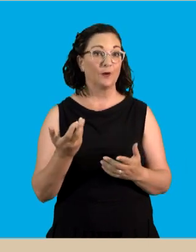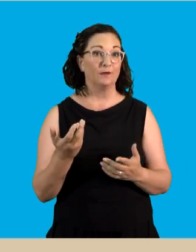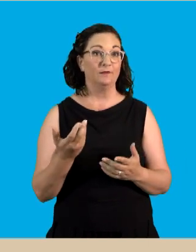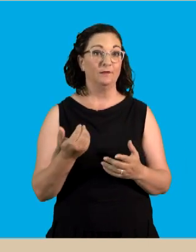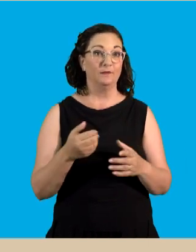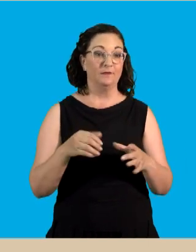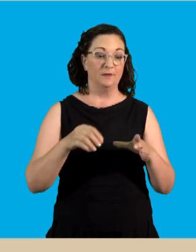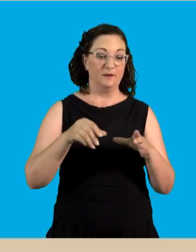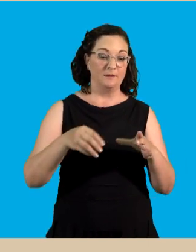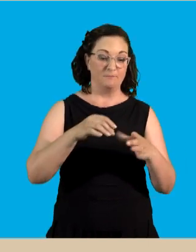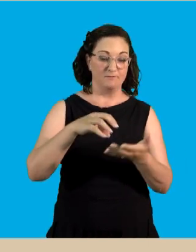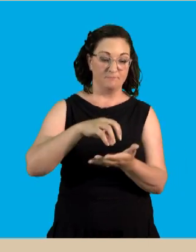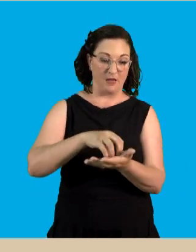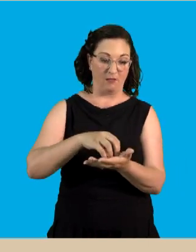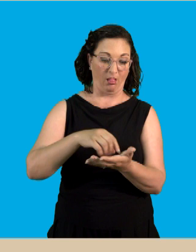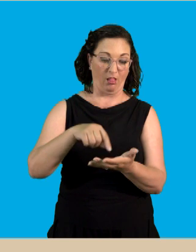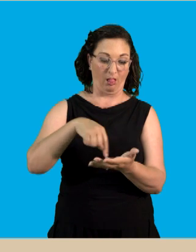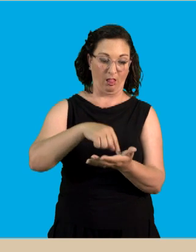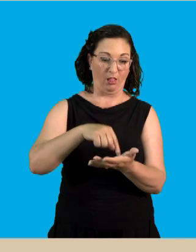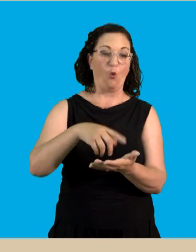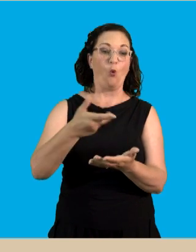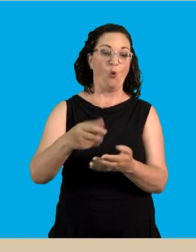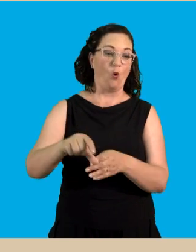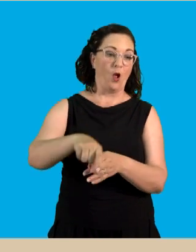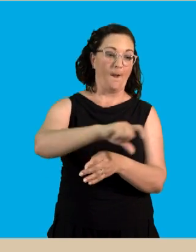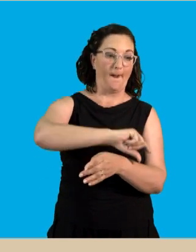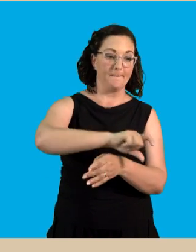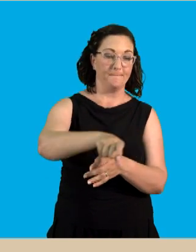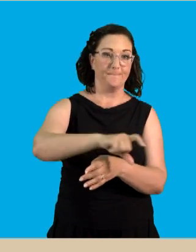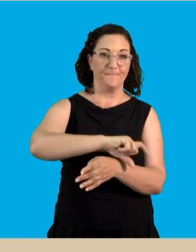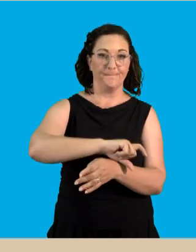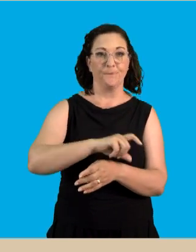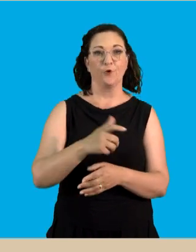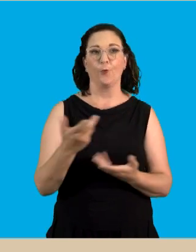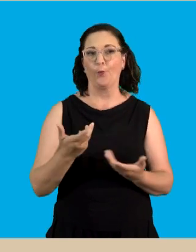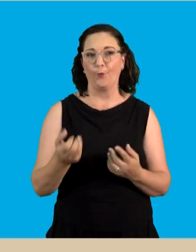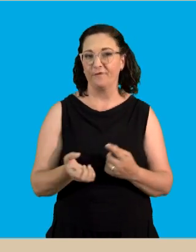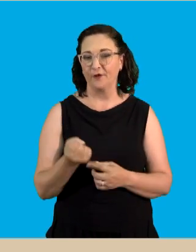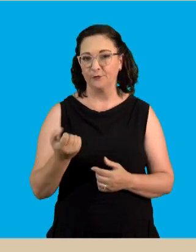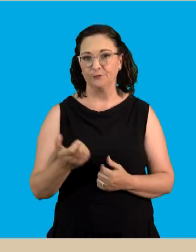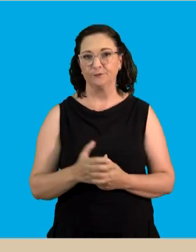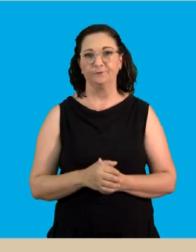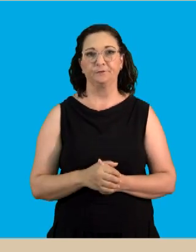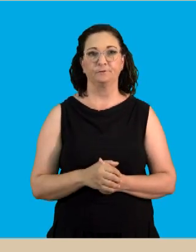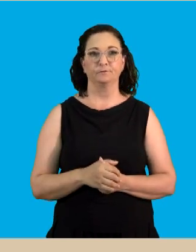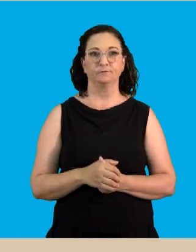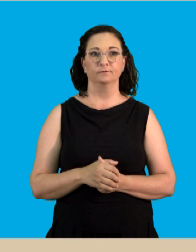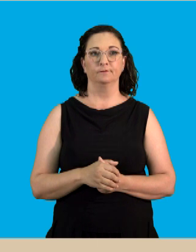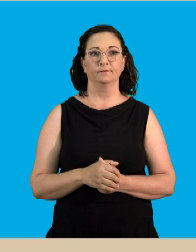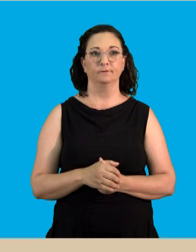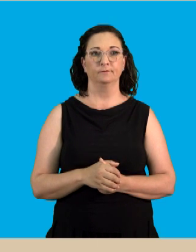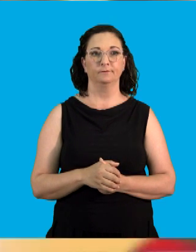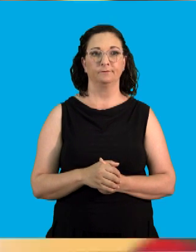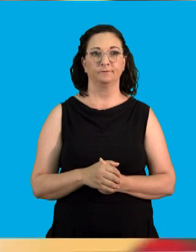found in the central bulge or in a spiral arm in the disk? Okay, remember